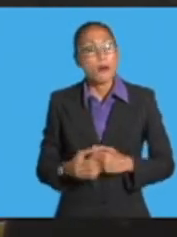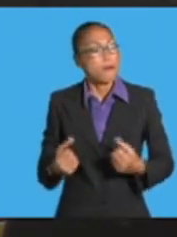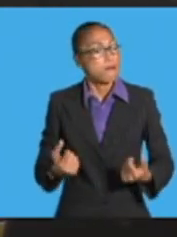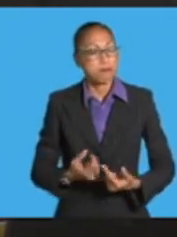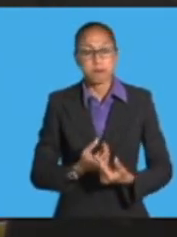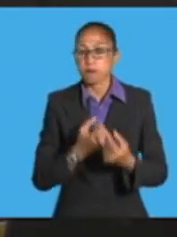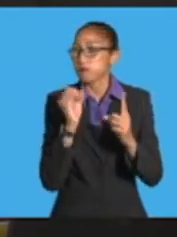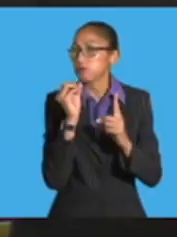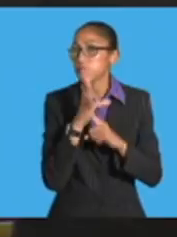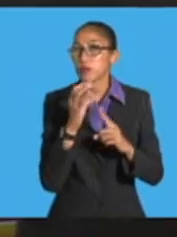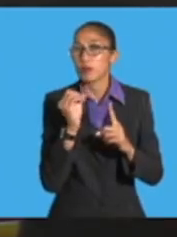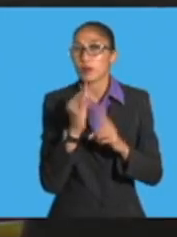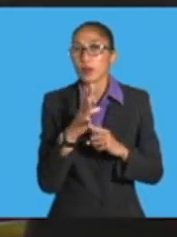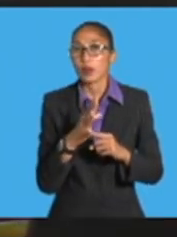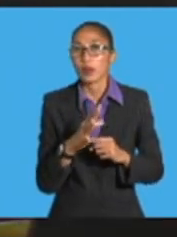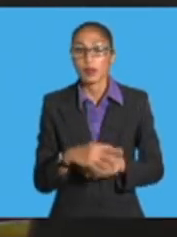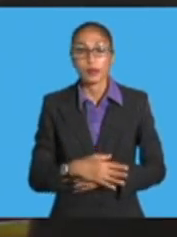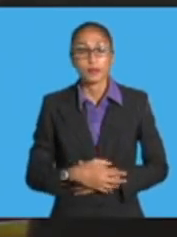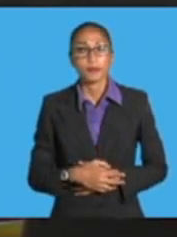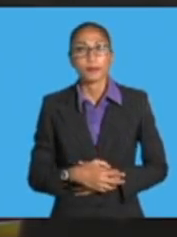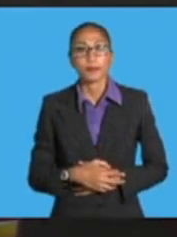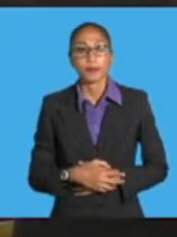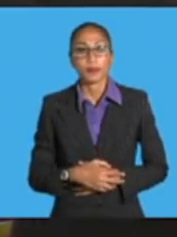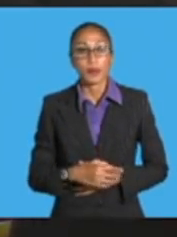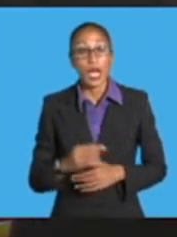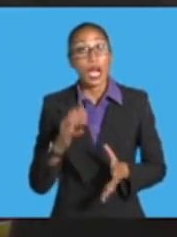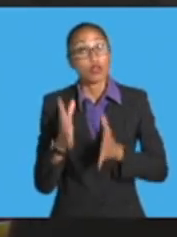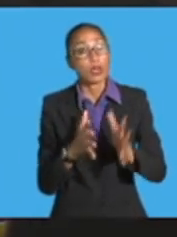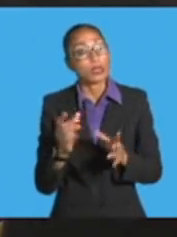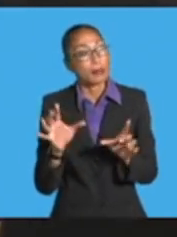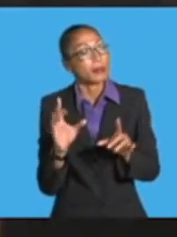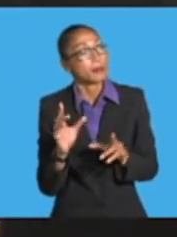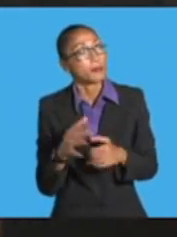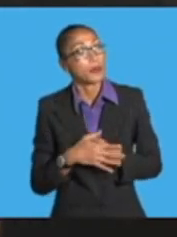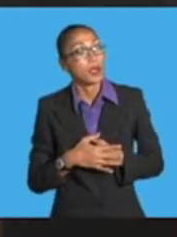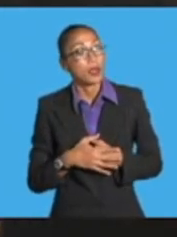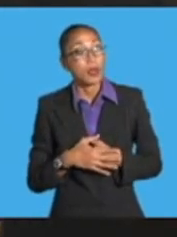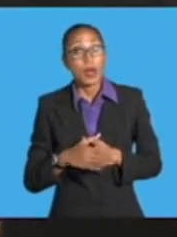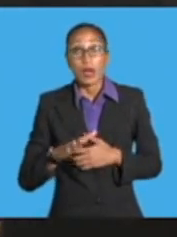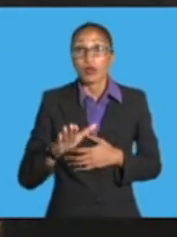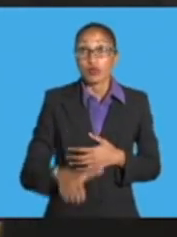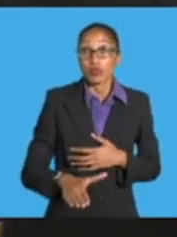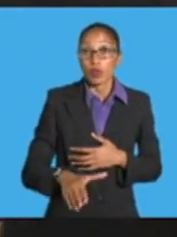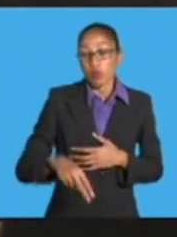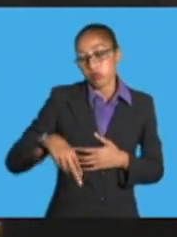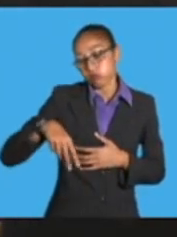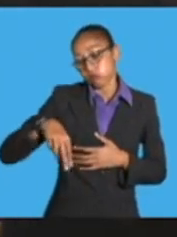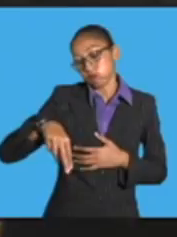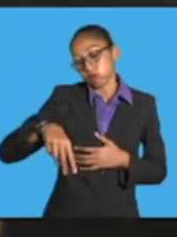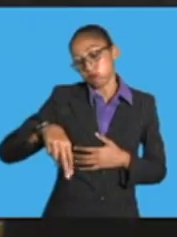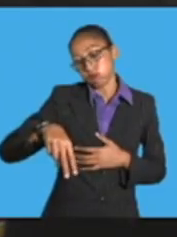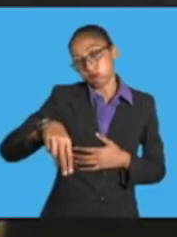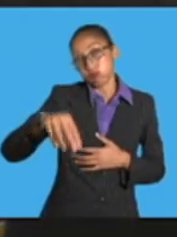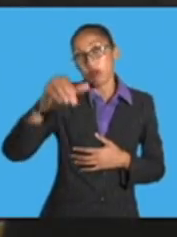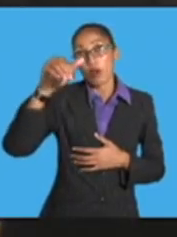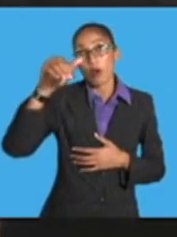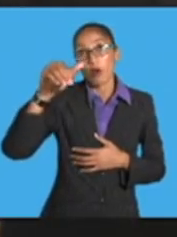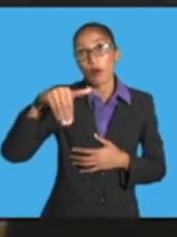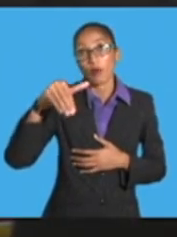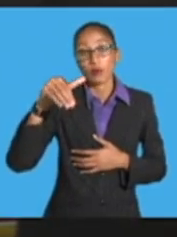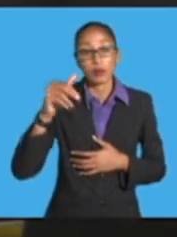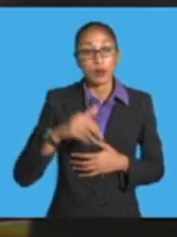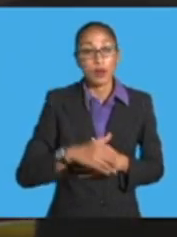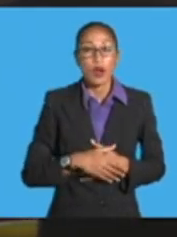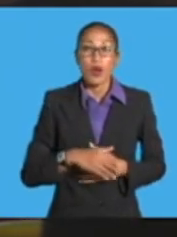significance into the effects of nation building. The story goes something like this. A child was walking home from school from a hard day in